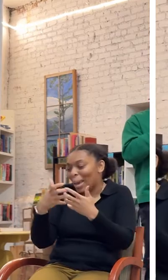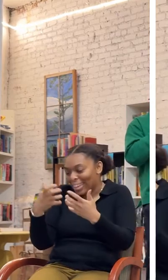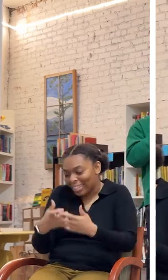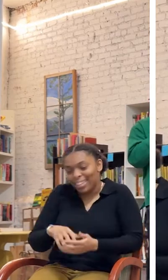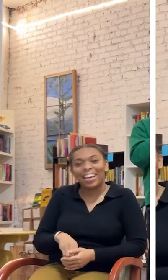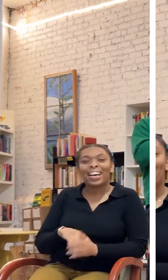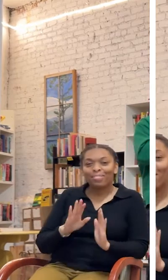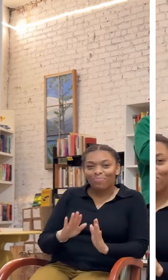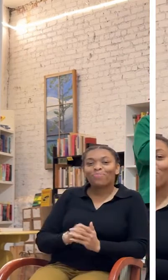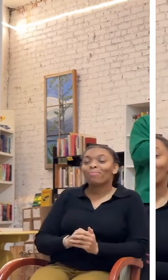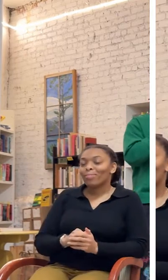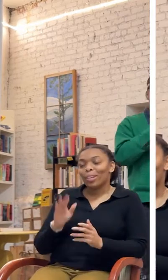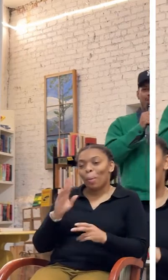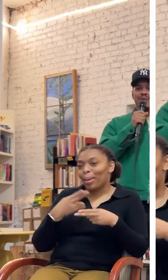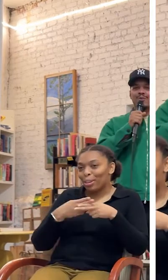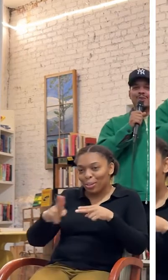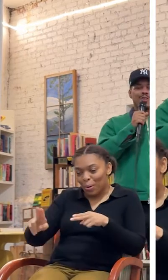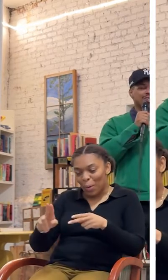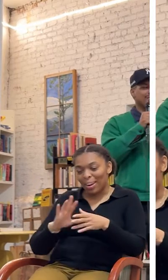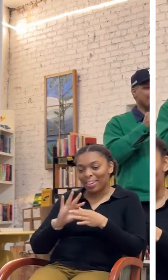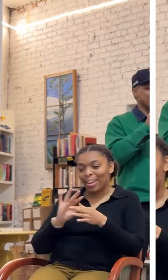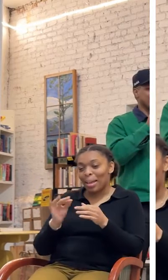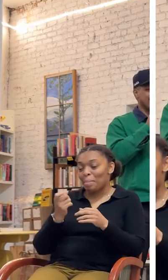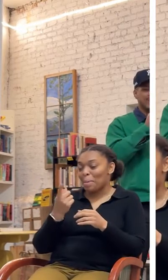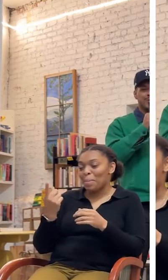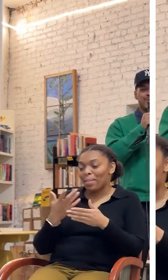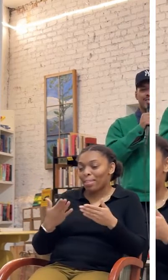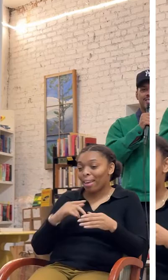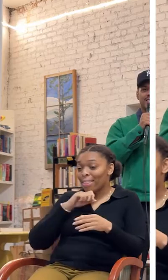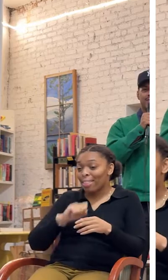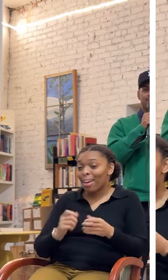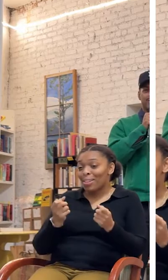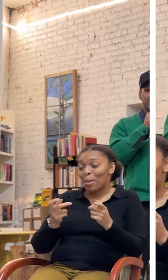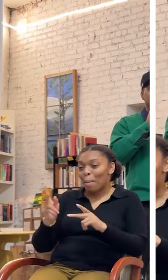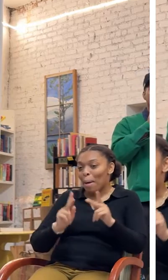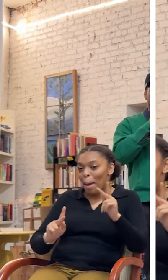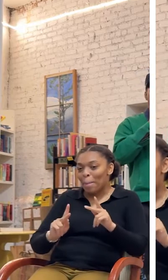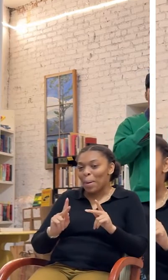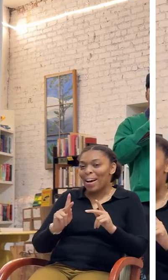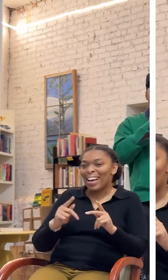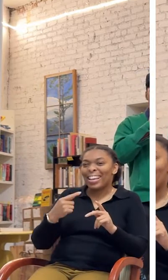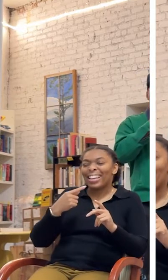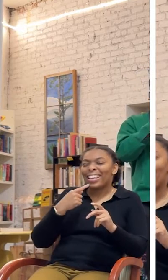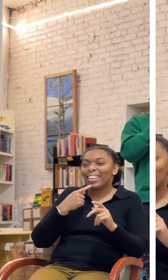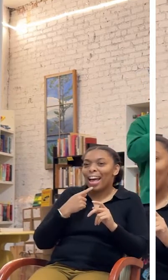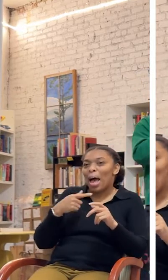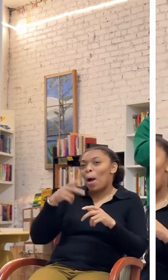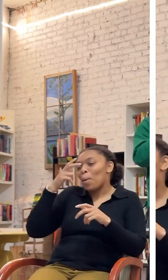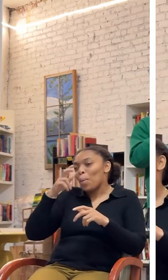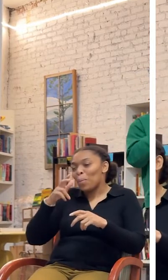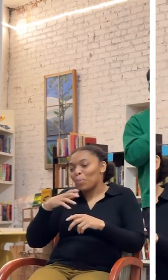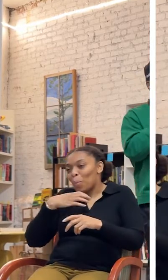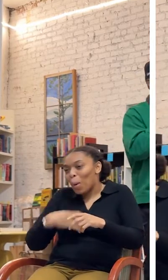There's a lot I could say. I'll keep it short. I think one of the things I love is that a lot of people get to say they wish they were a fly on the wall, and I really get to be a